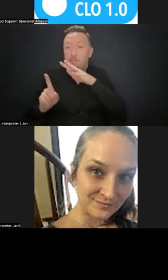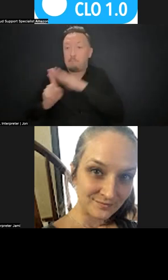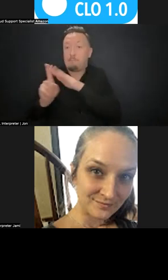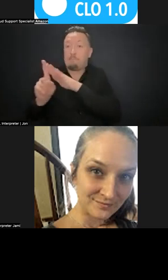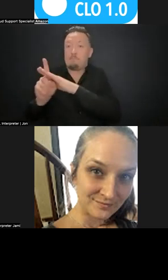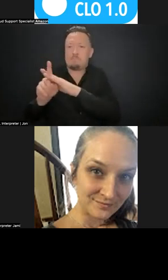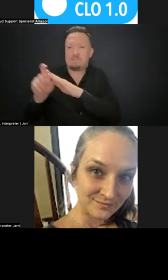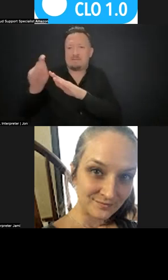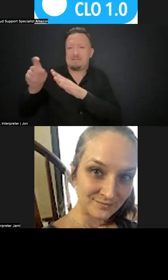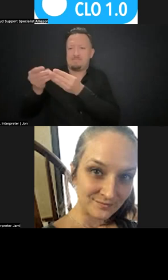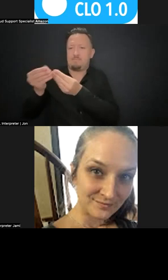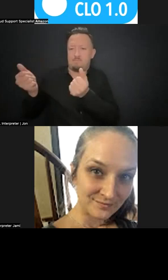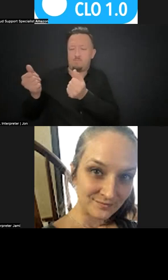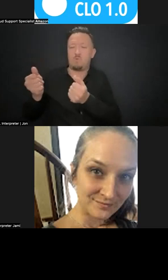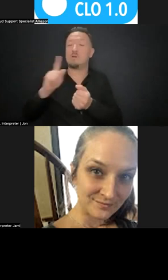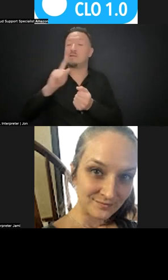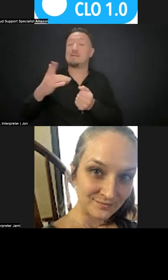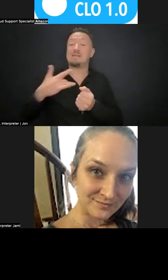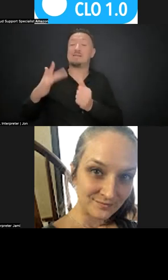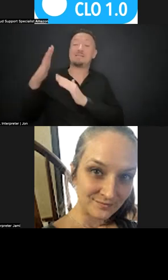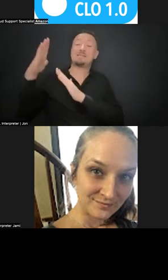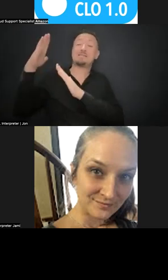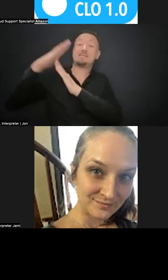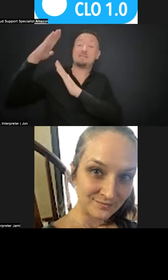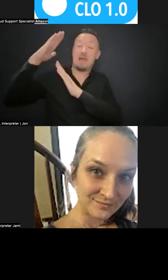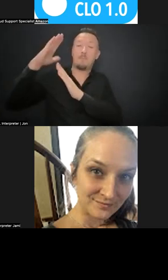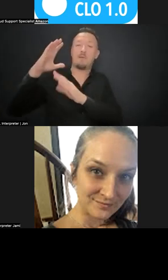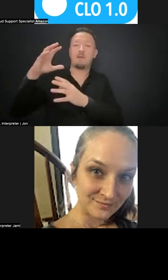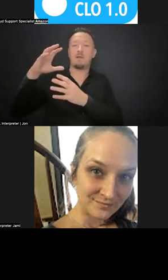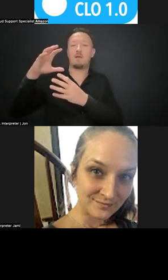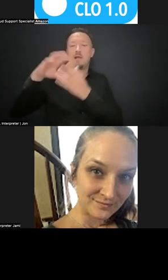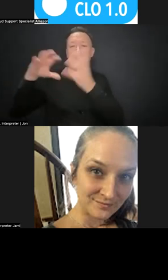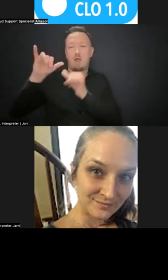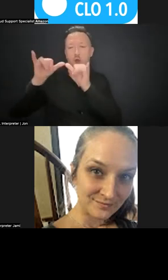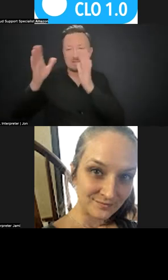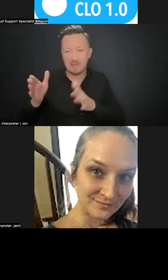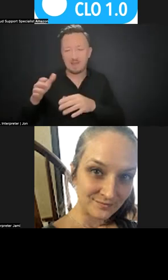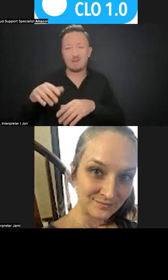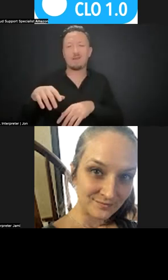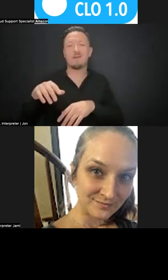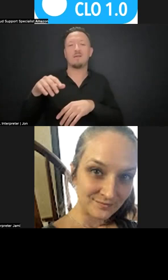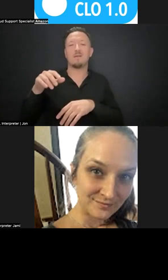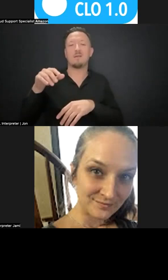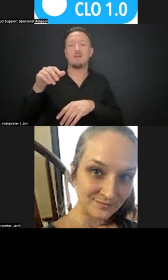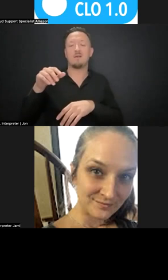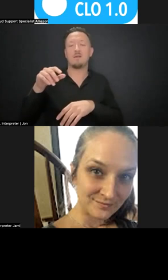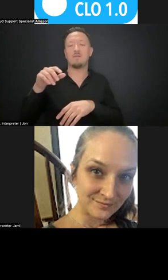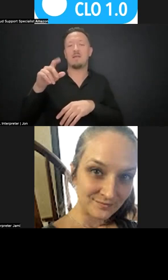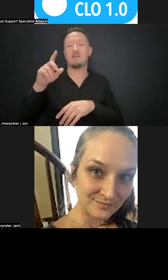is the highest usually, cloud engineers, developers, and cloud security